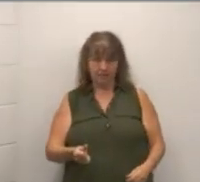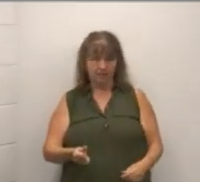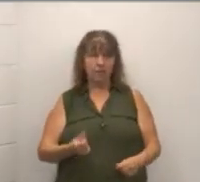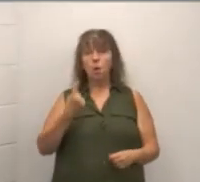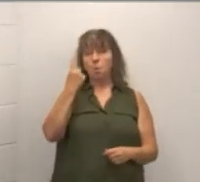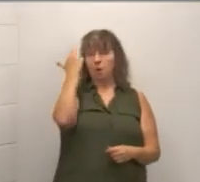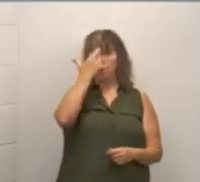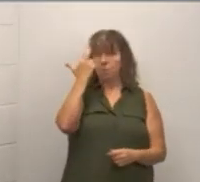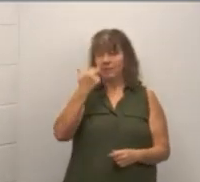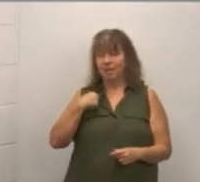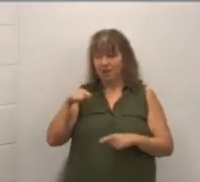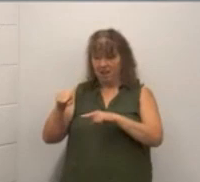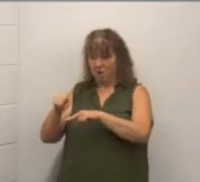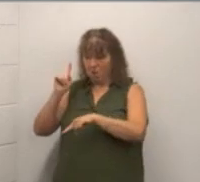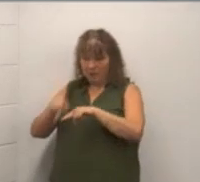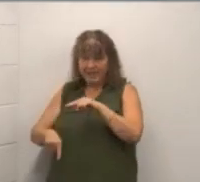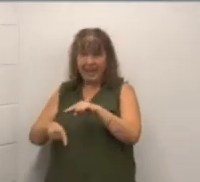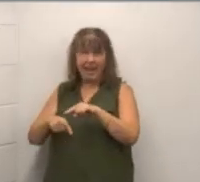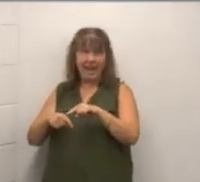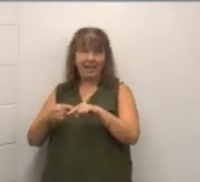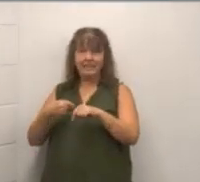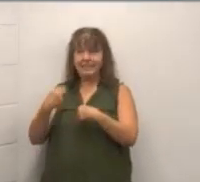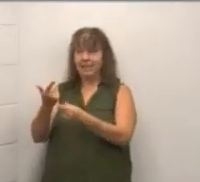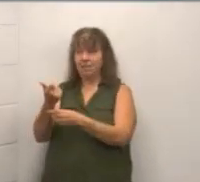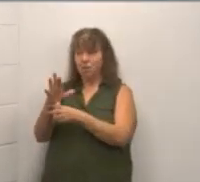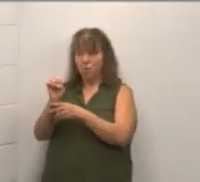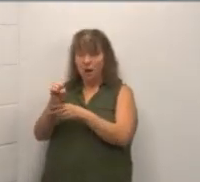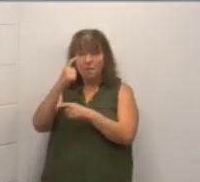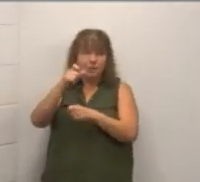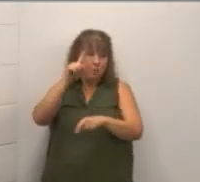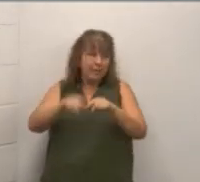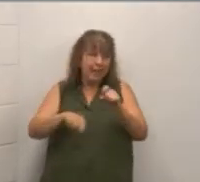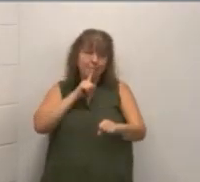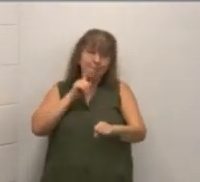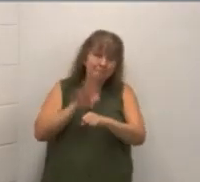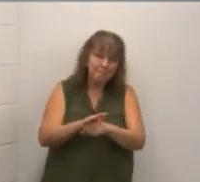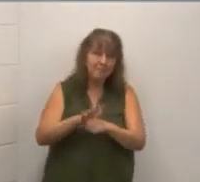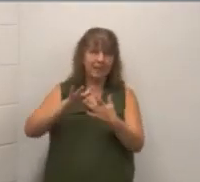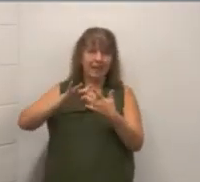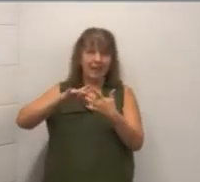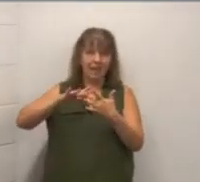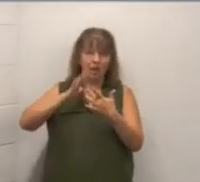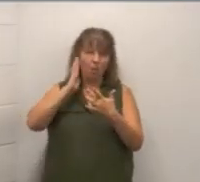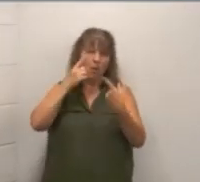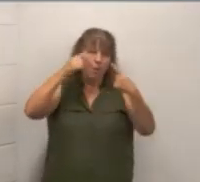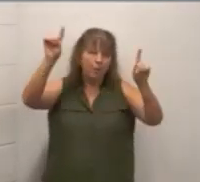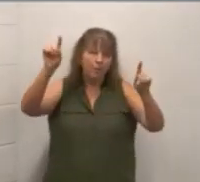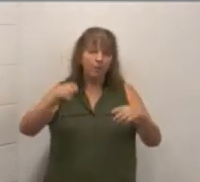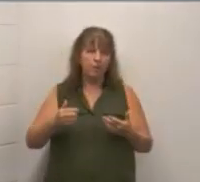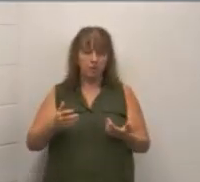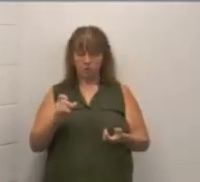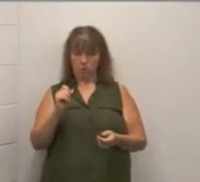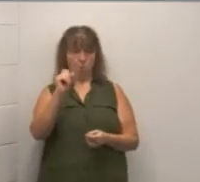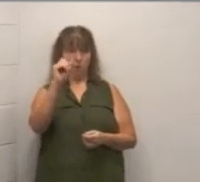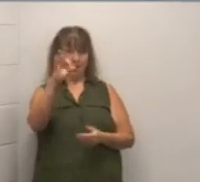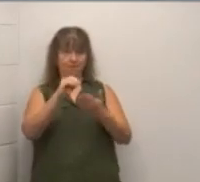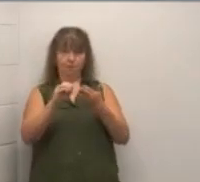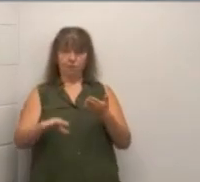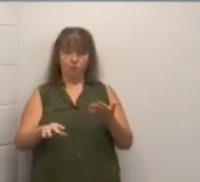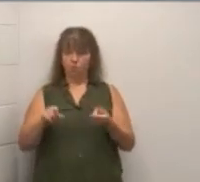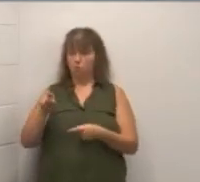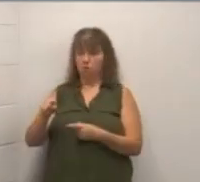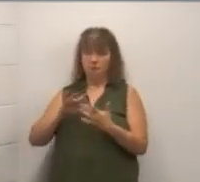be graded is because we cannot guarantee internet connectivity. What kind of options or resources would be available for students